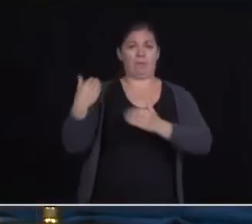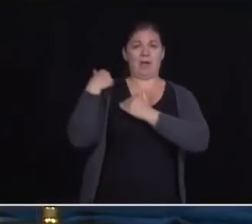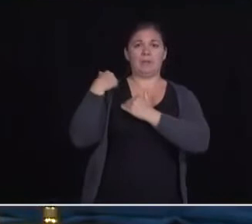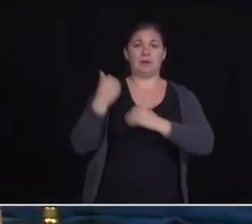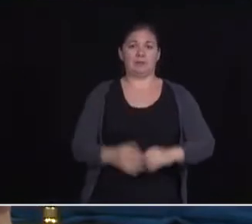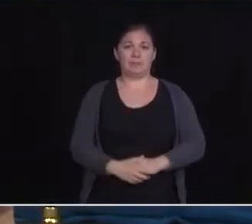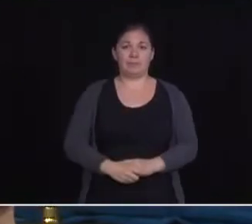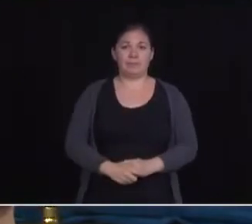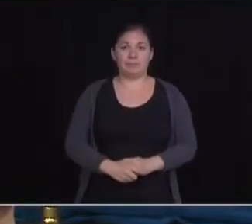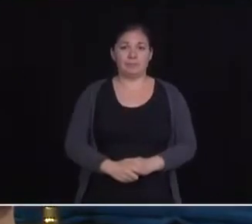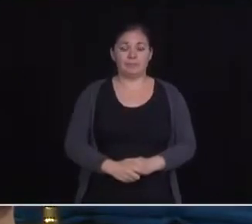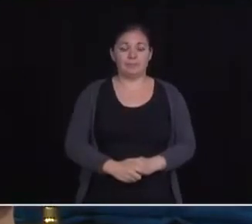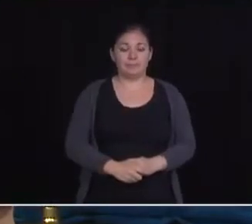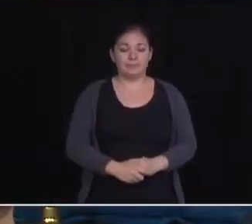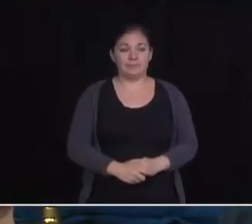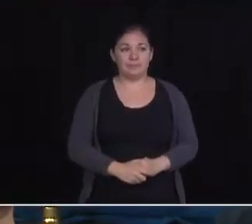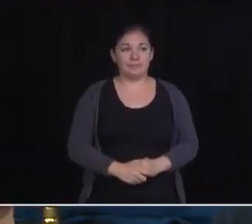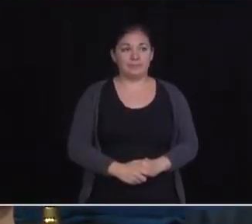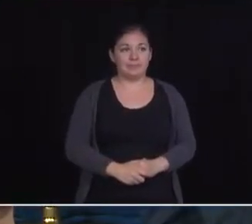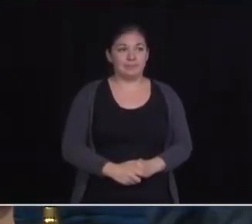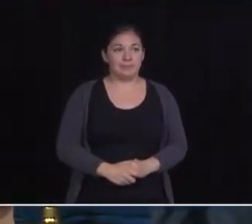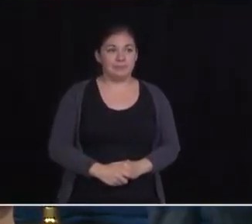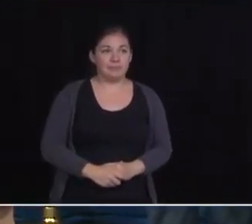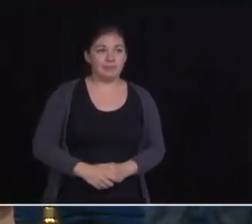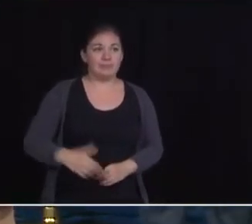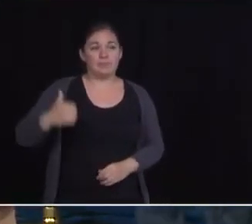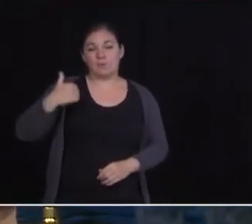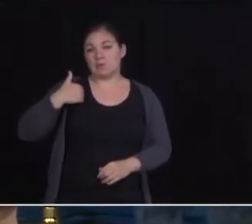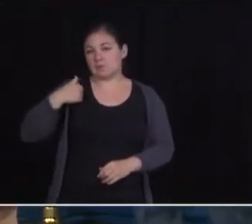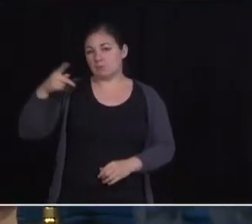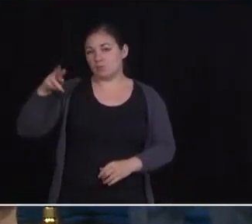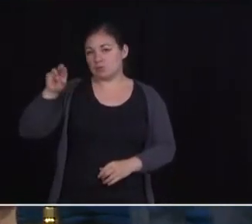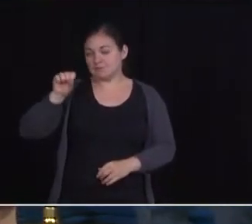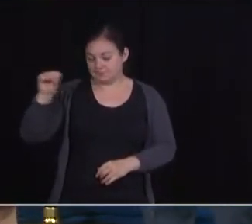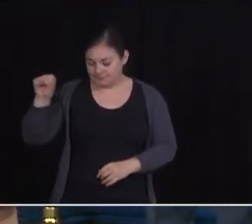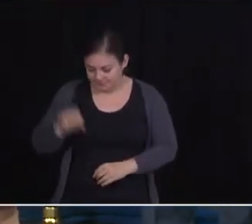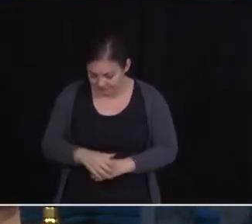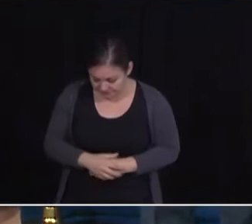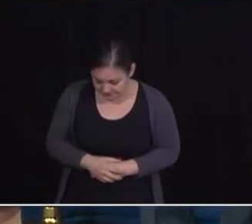Sean Jeffords of the Canadian Press. Please go ahead. Hi, Sean.